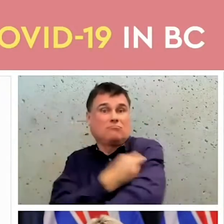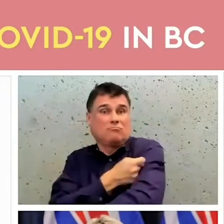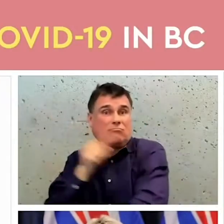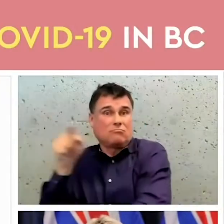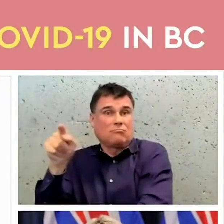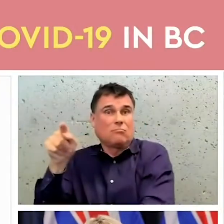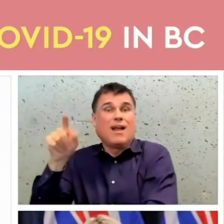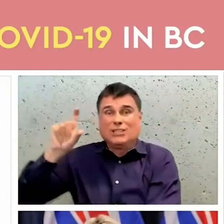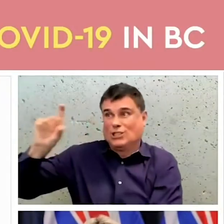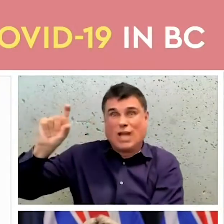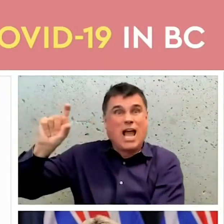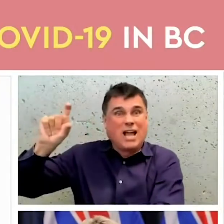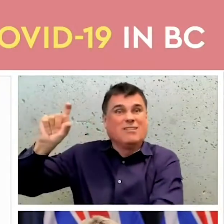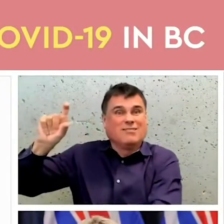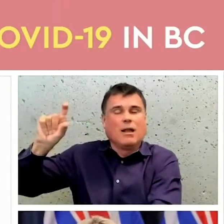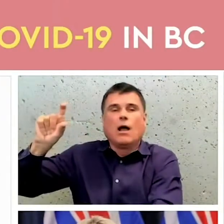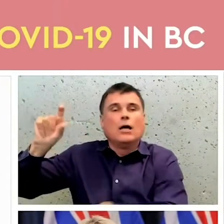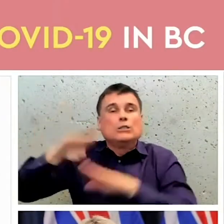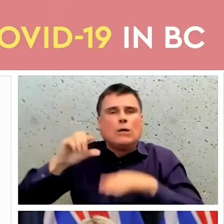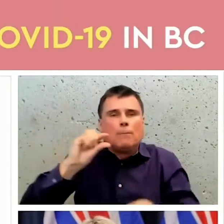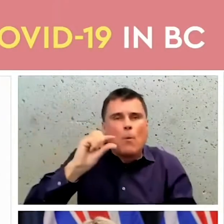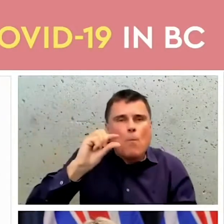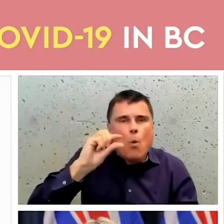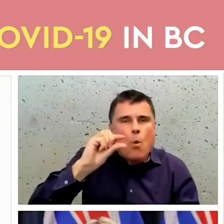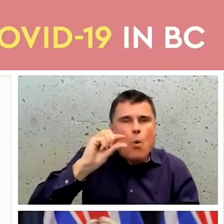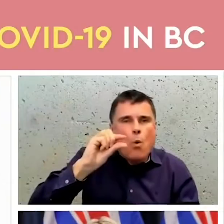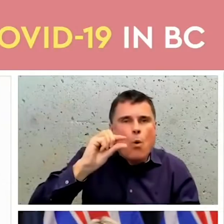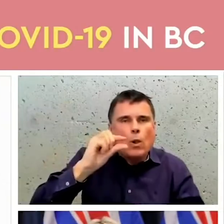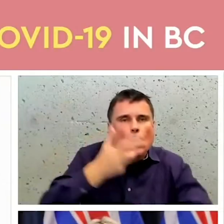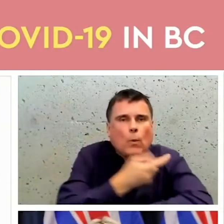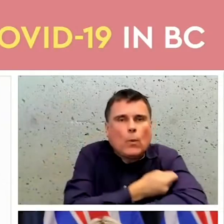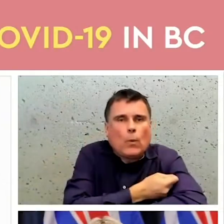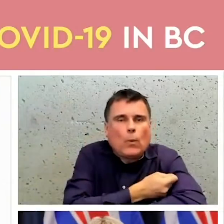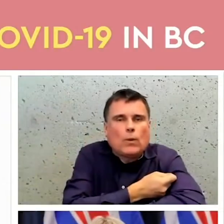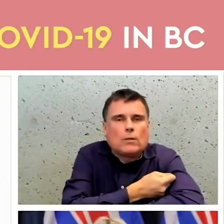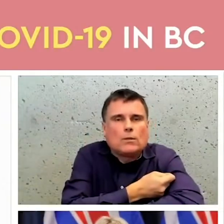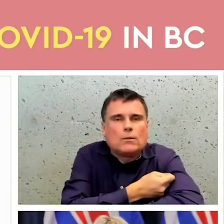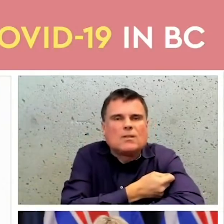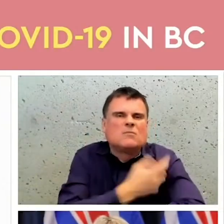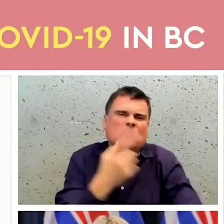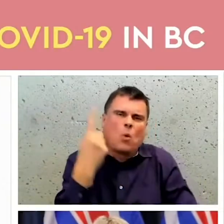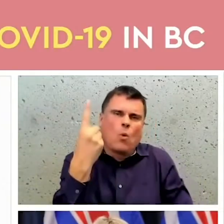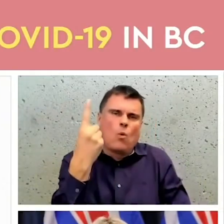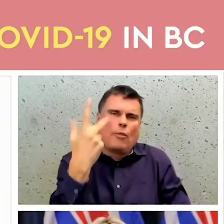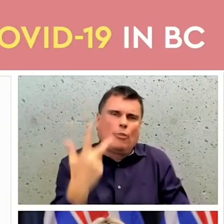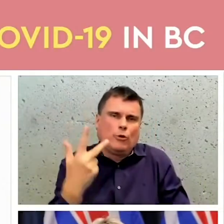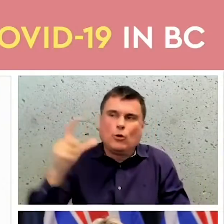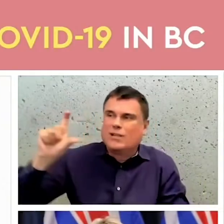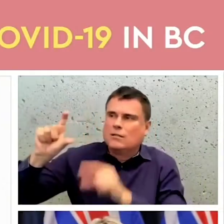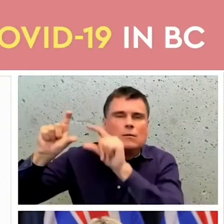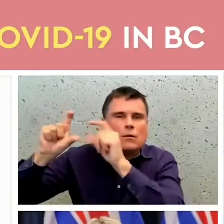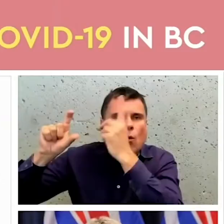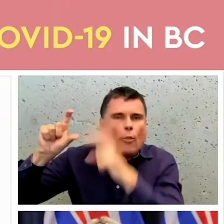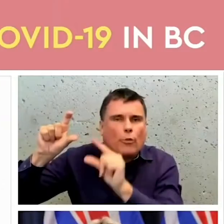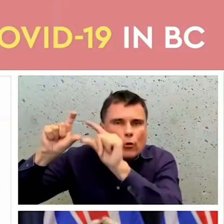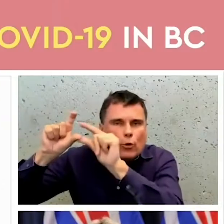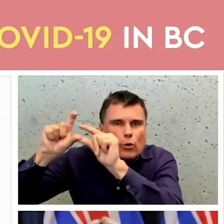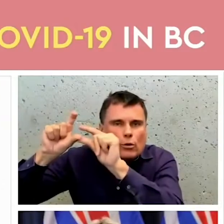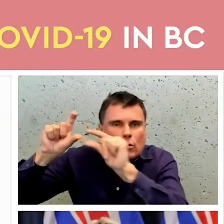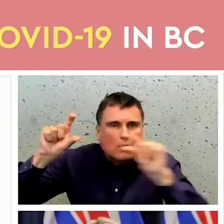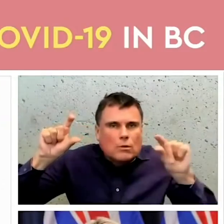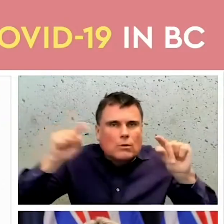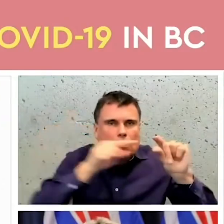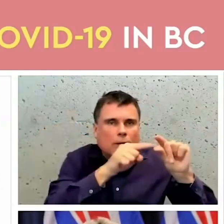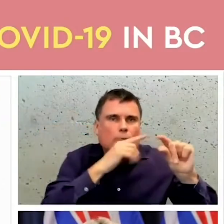at smaller doses, and it turned out that the 1/3 dose, so 10 micrograms, gave just as strong an immune response in